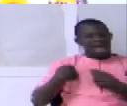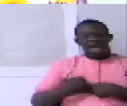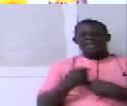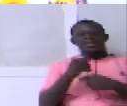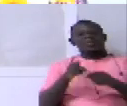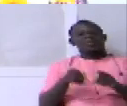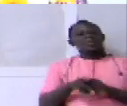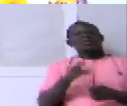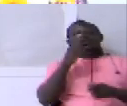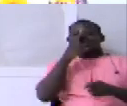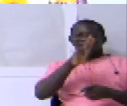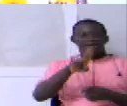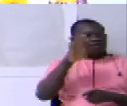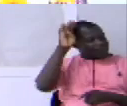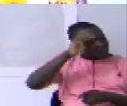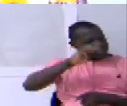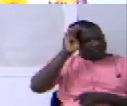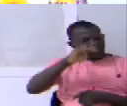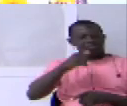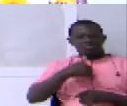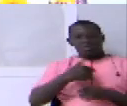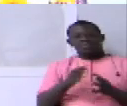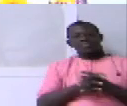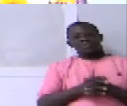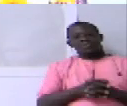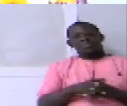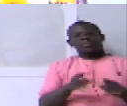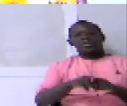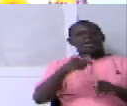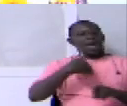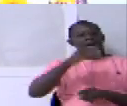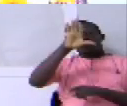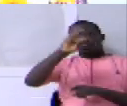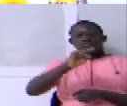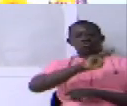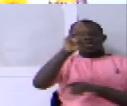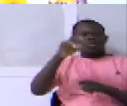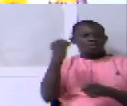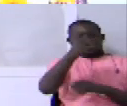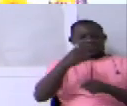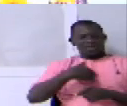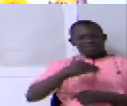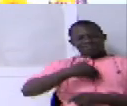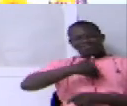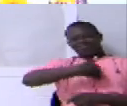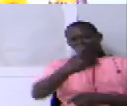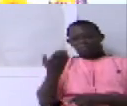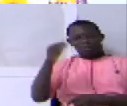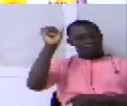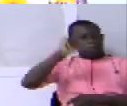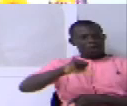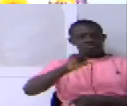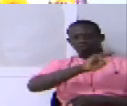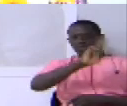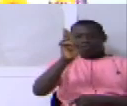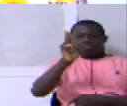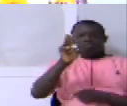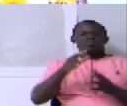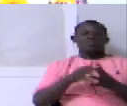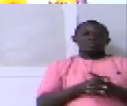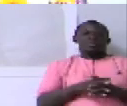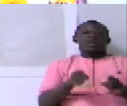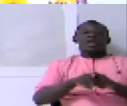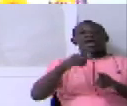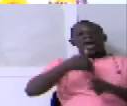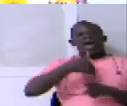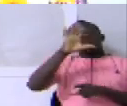idula jube. To forgive me. Puriye yamfanye. I did not do it because I am wicked. Amanke ko ngania jawyale yake ndingake.